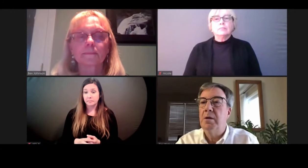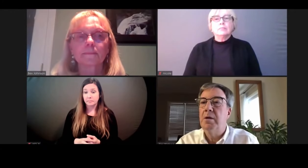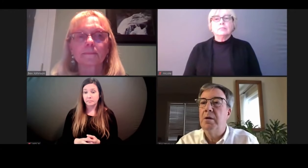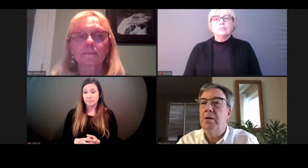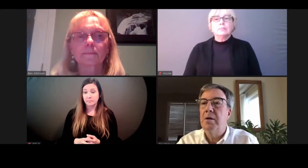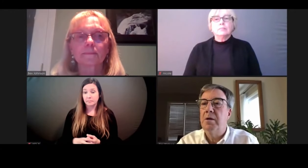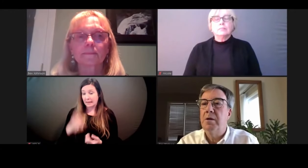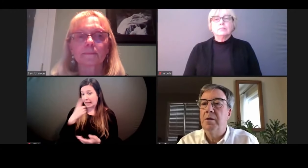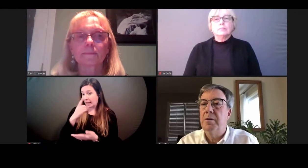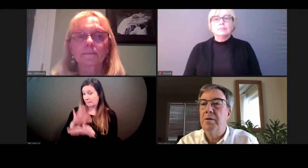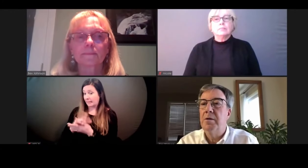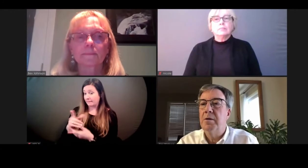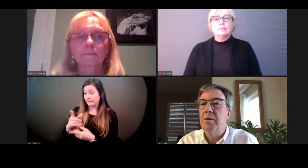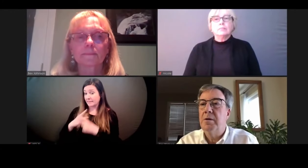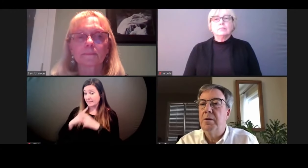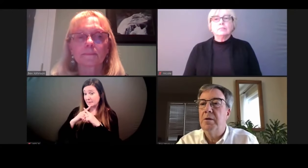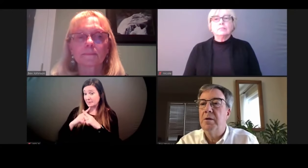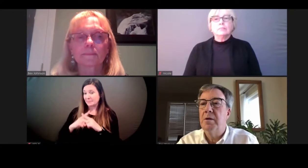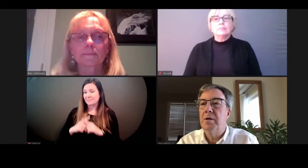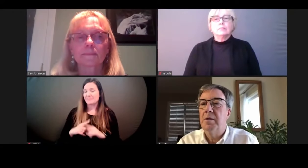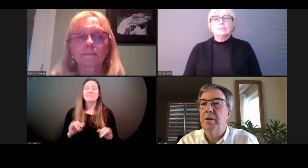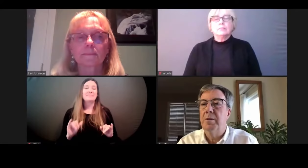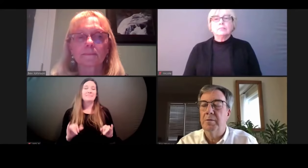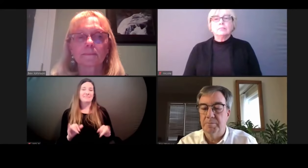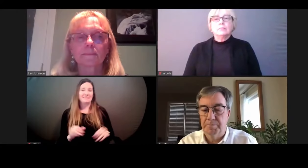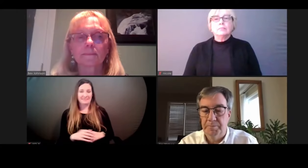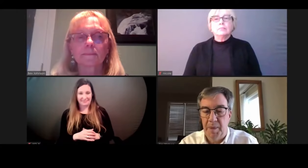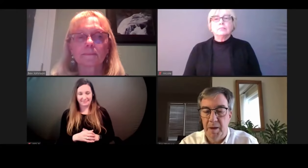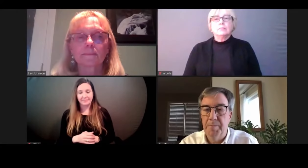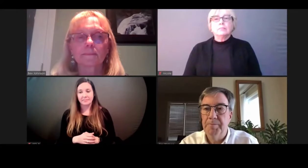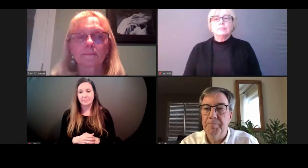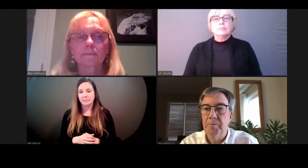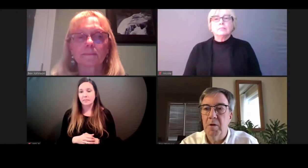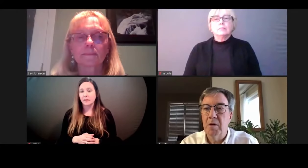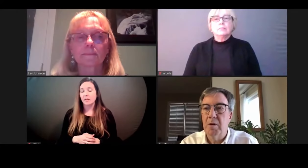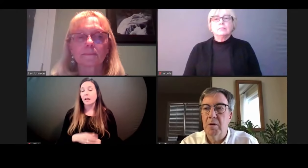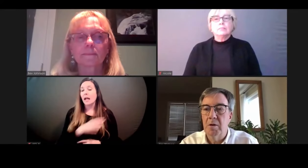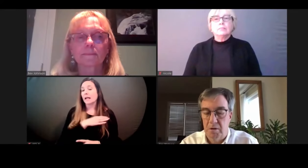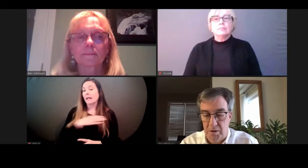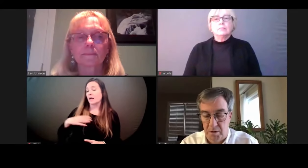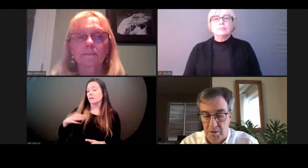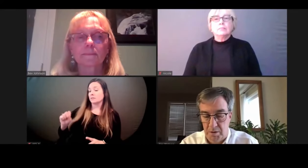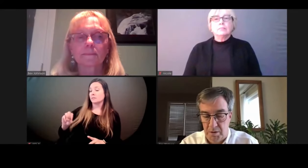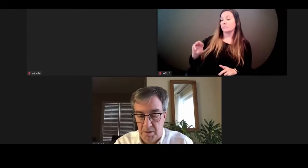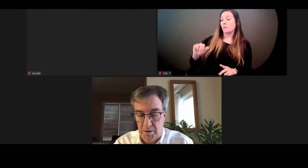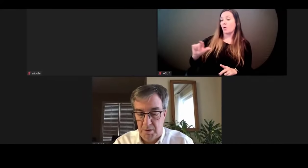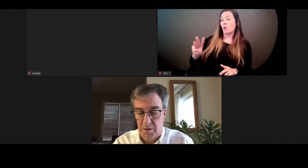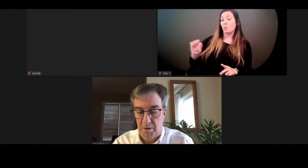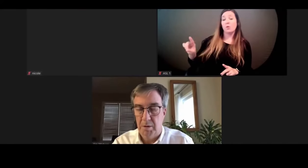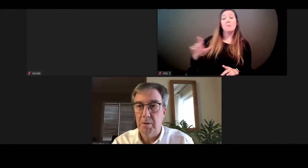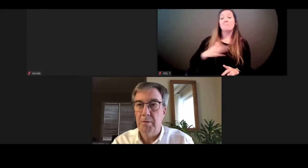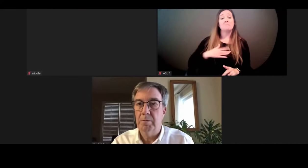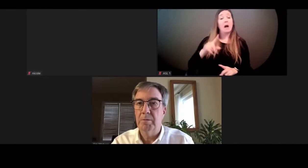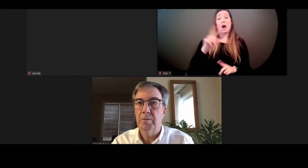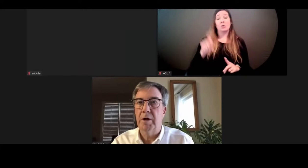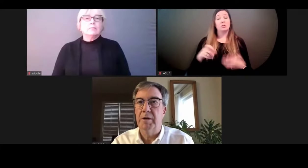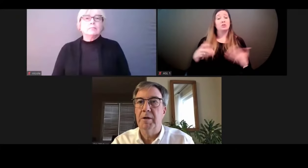I believe you're on mute. There we go. My questions have already been answered. Thank you.